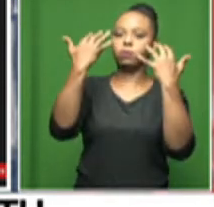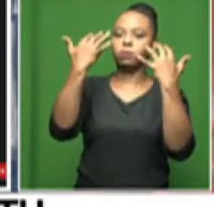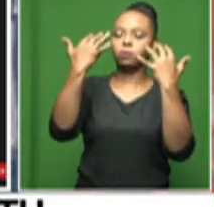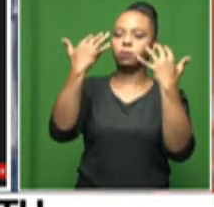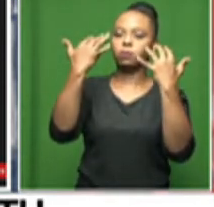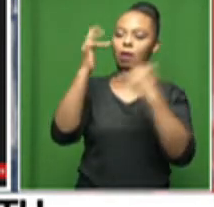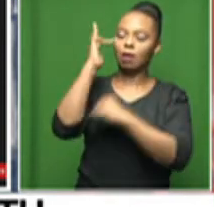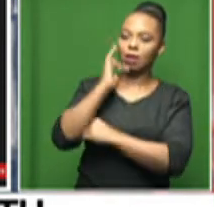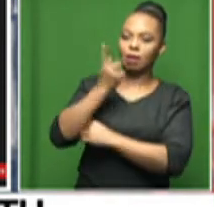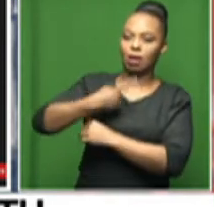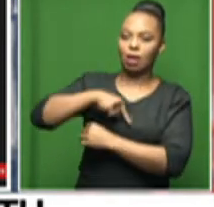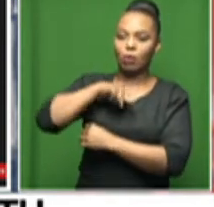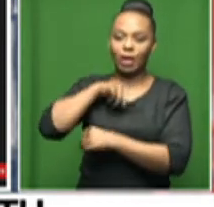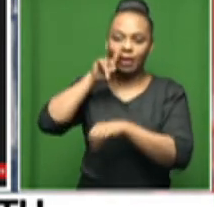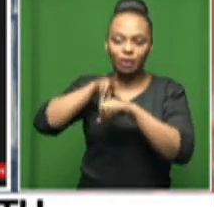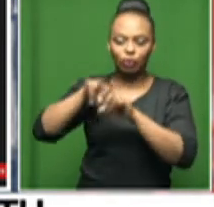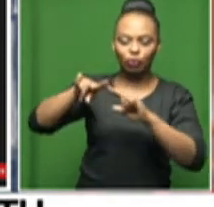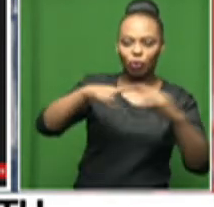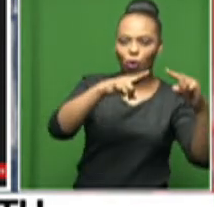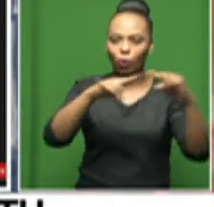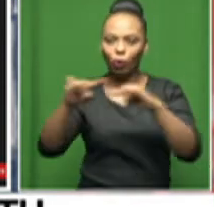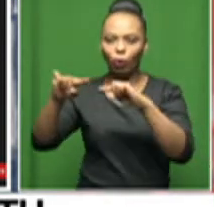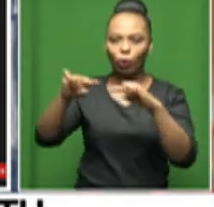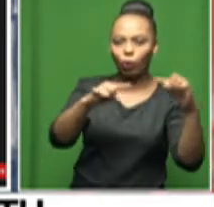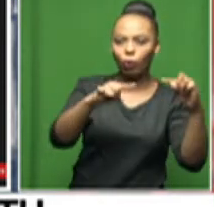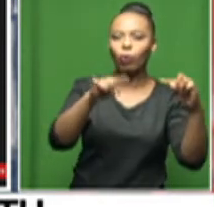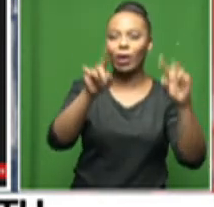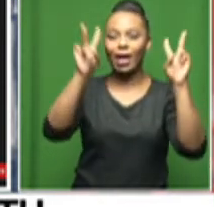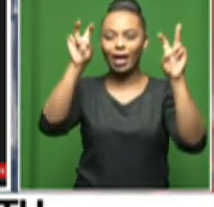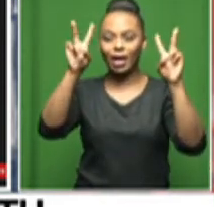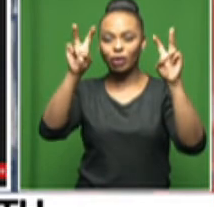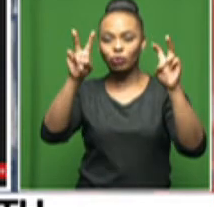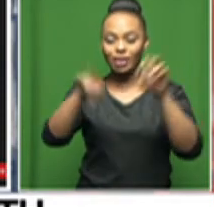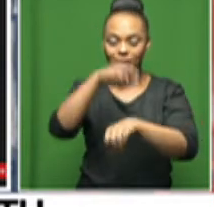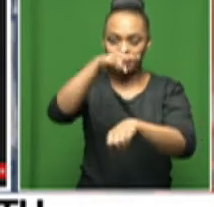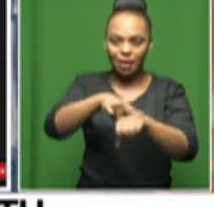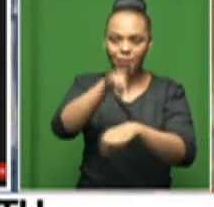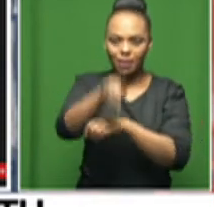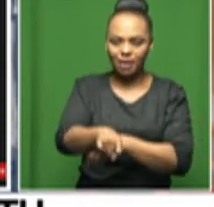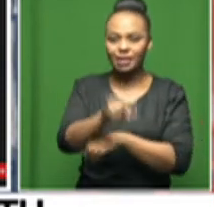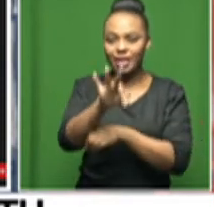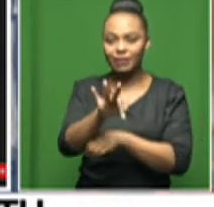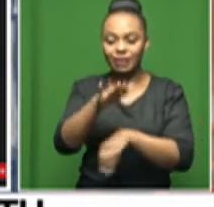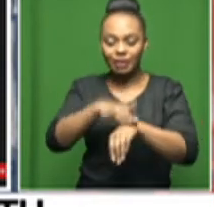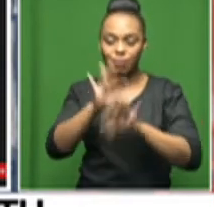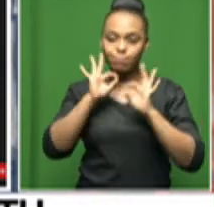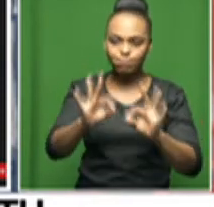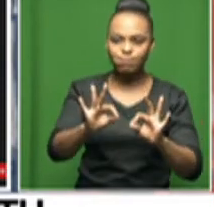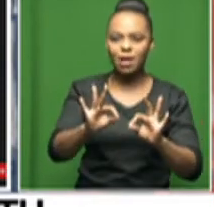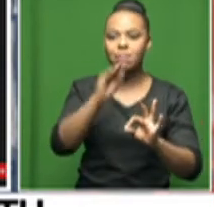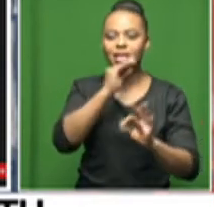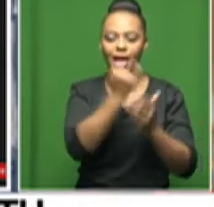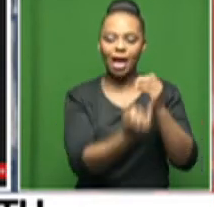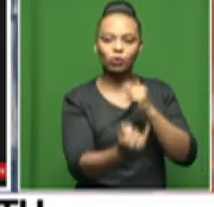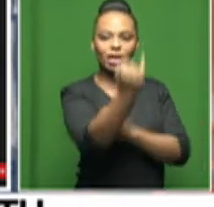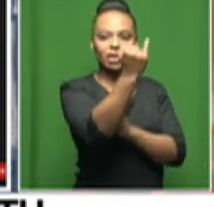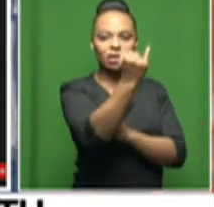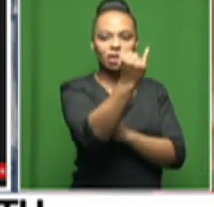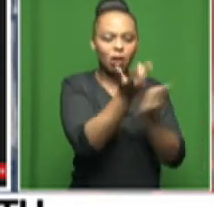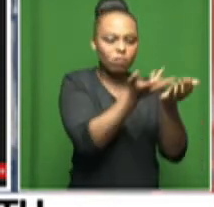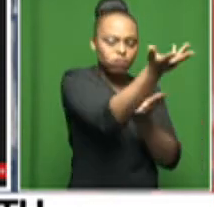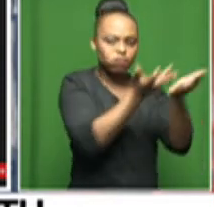to debate the 2 issues at the same time. If there had been enough space, this could have been dealt with in isolation, but right